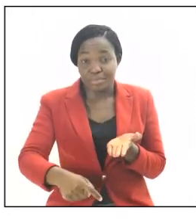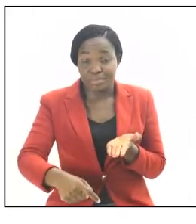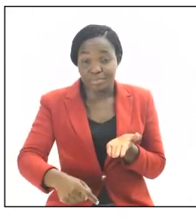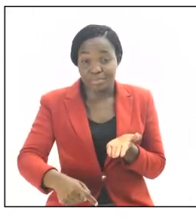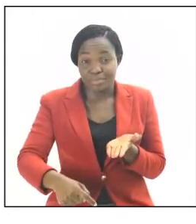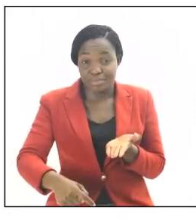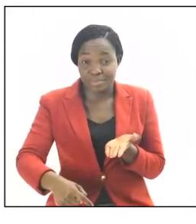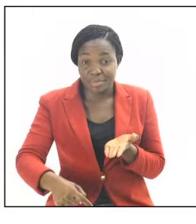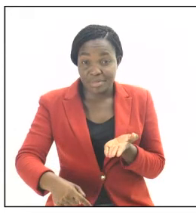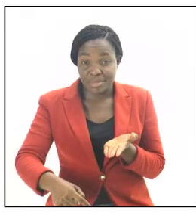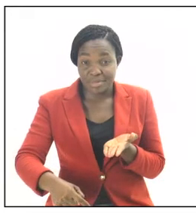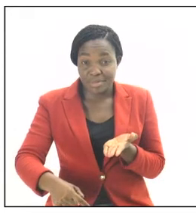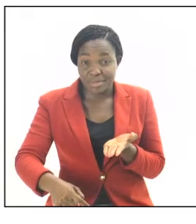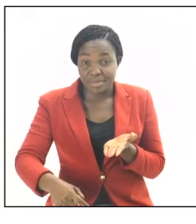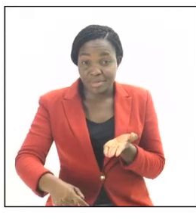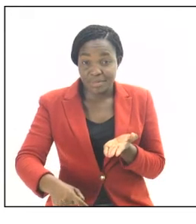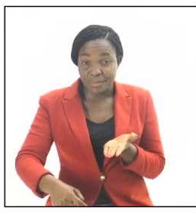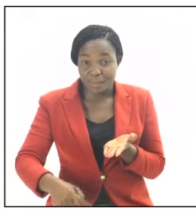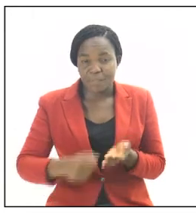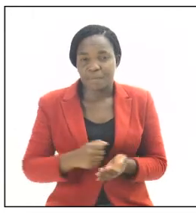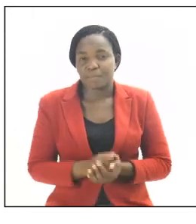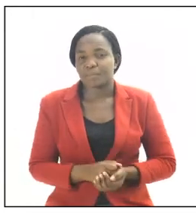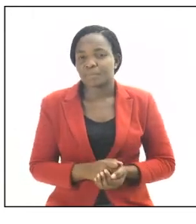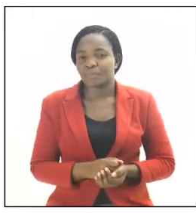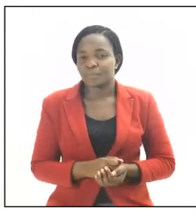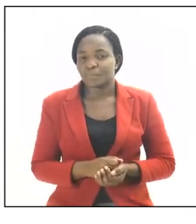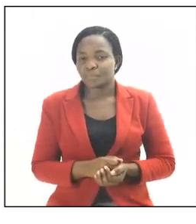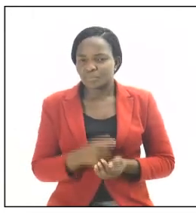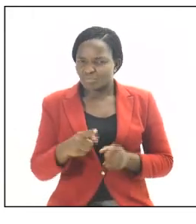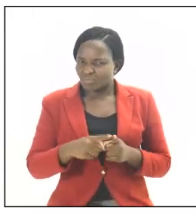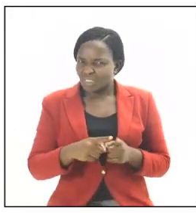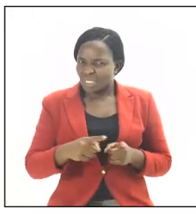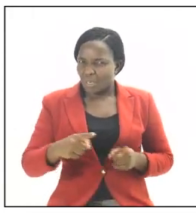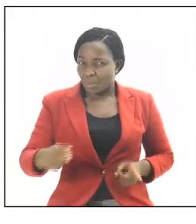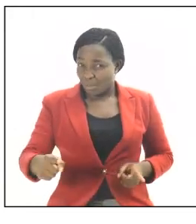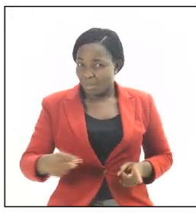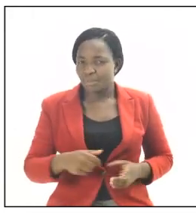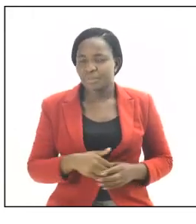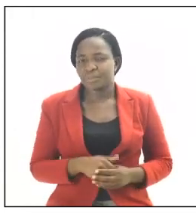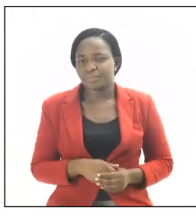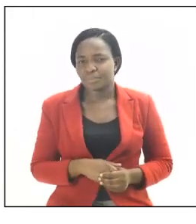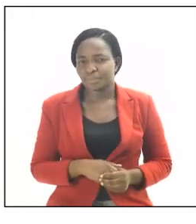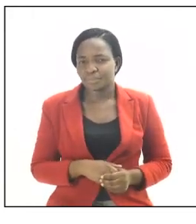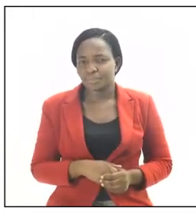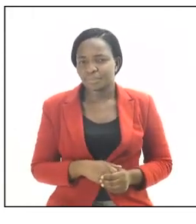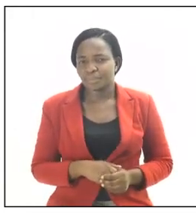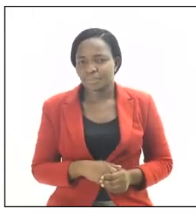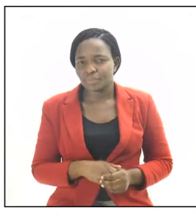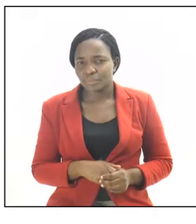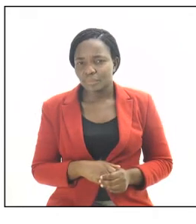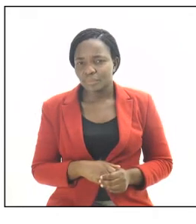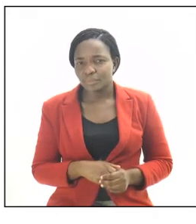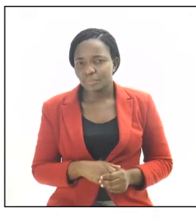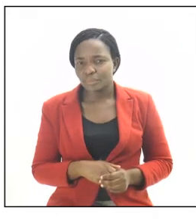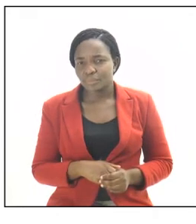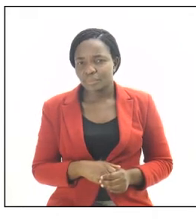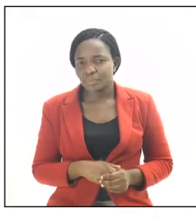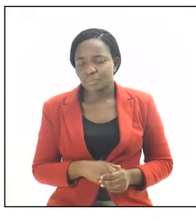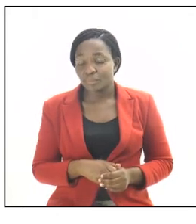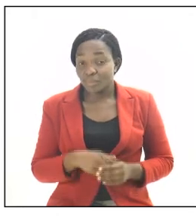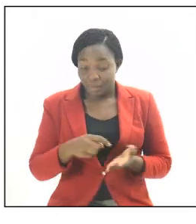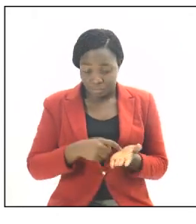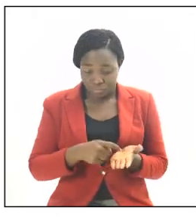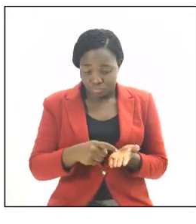joining the points, that will be the long diagonal. And there you have the long diagonal. It's the